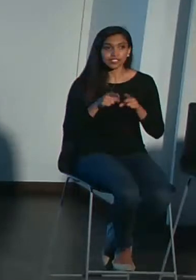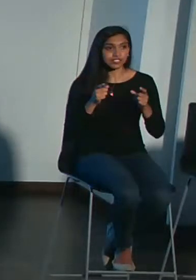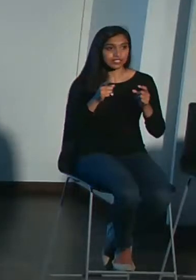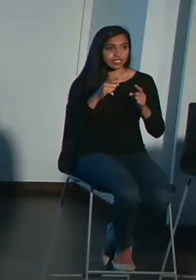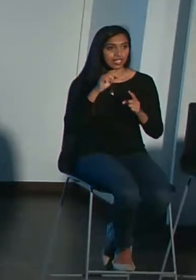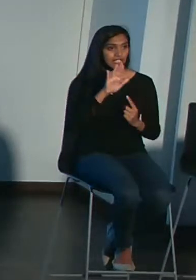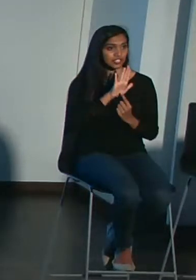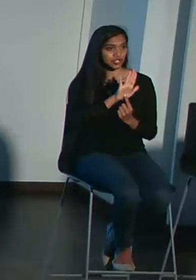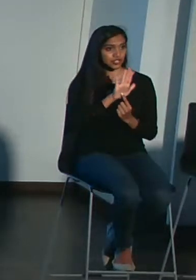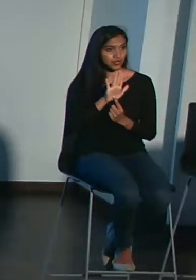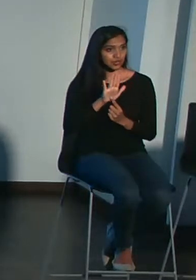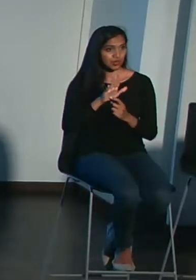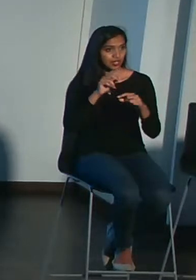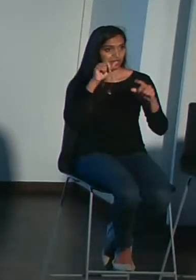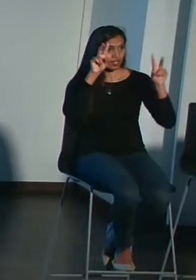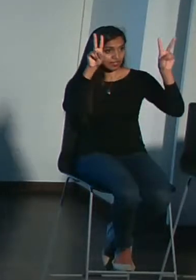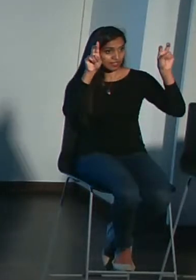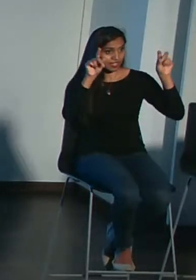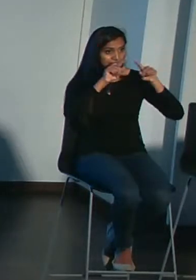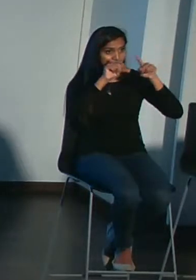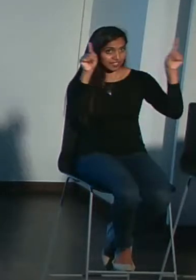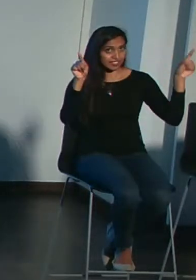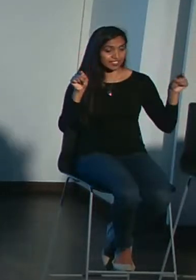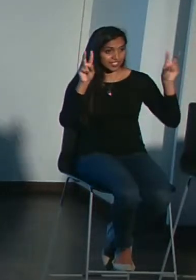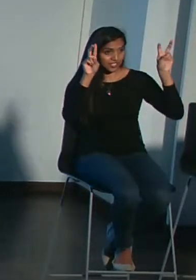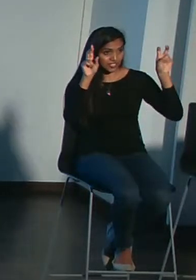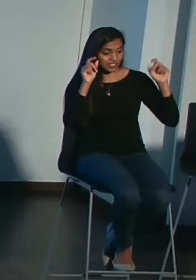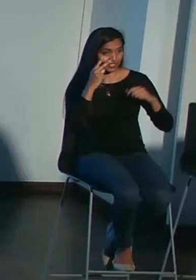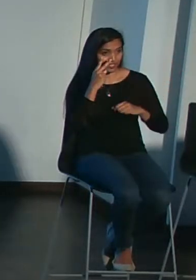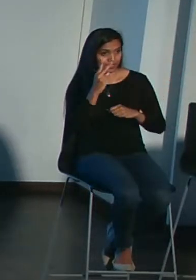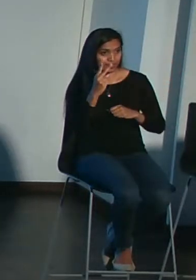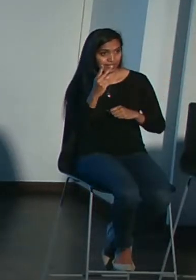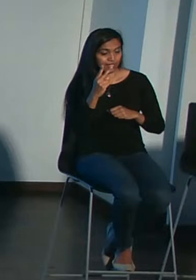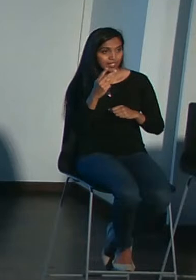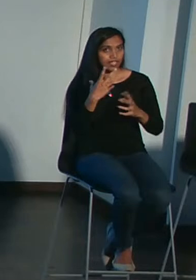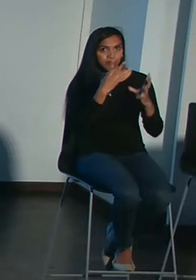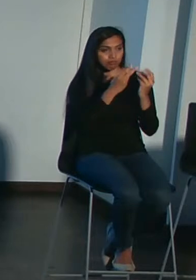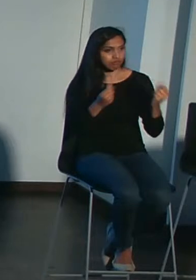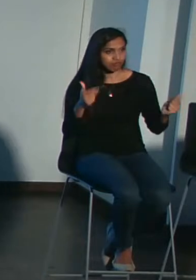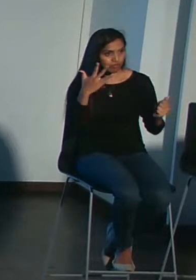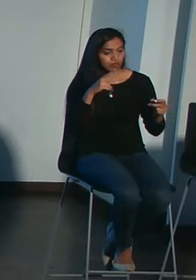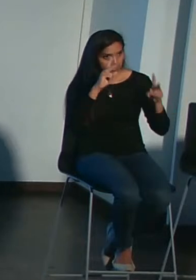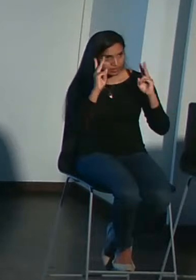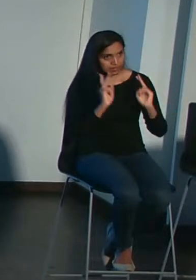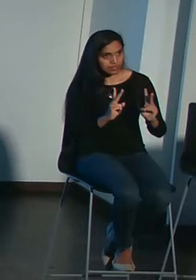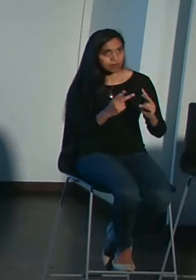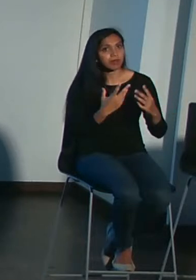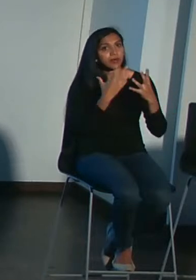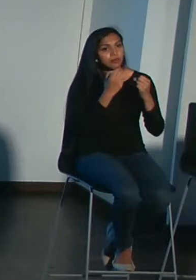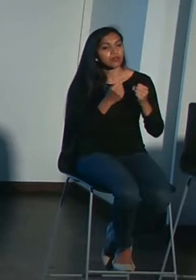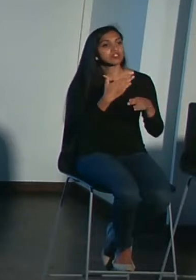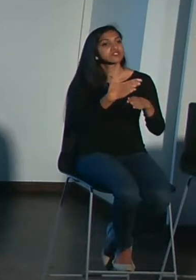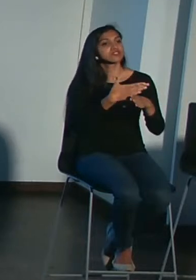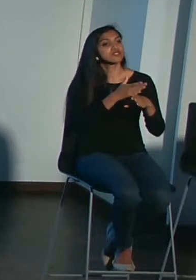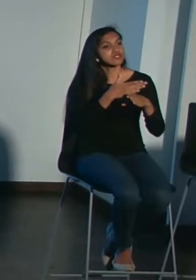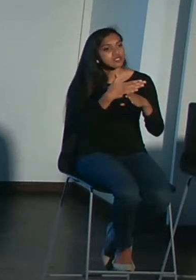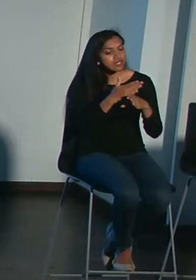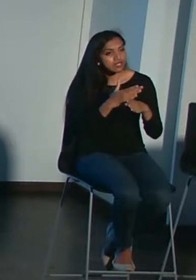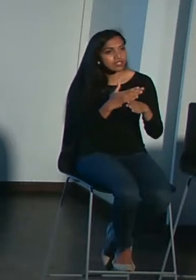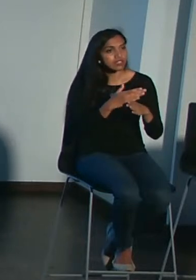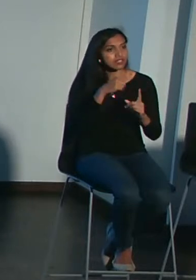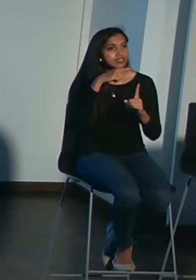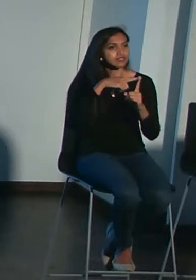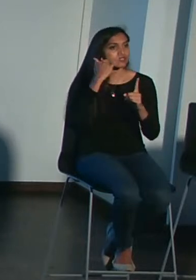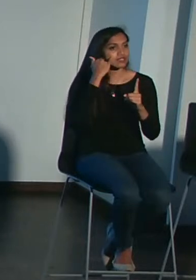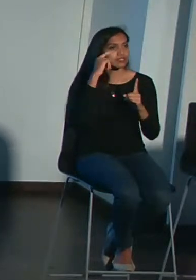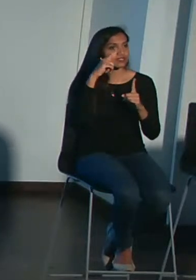of the show that you find upstairs. So it's something that also doesn't go away, but where I would like to share that I'm,